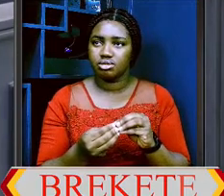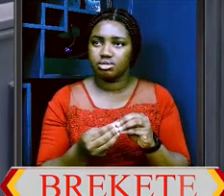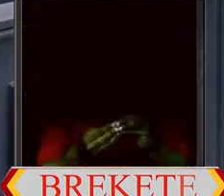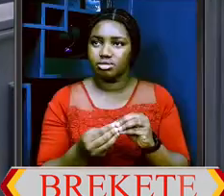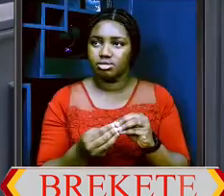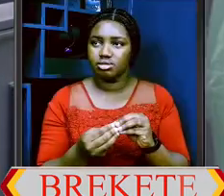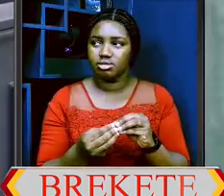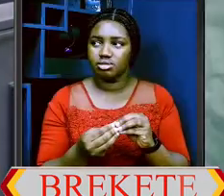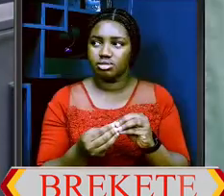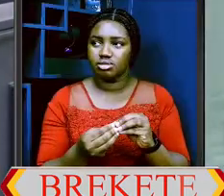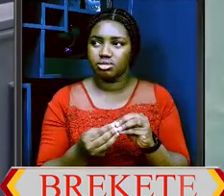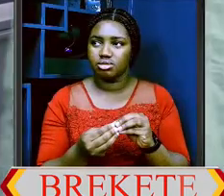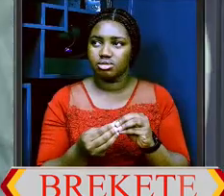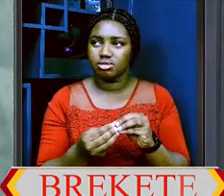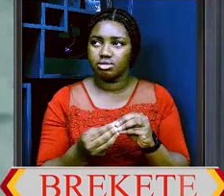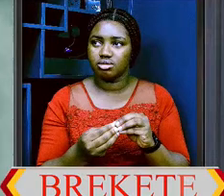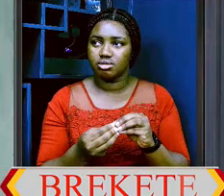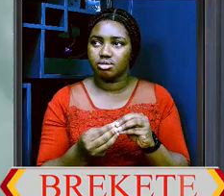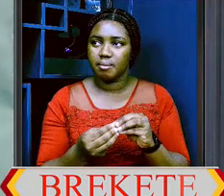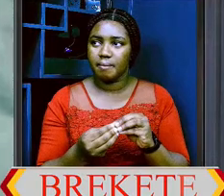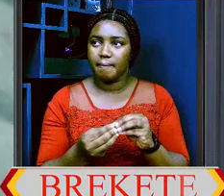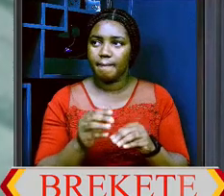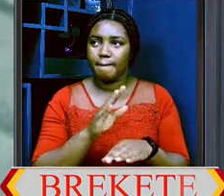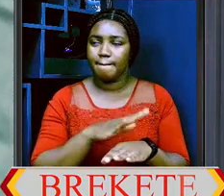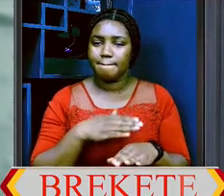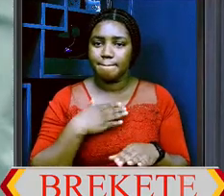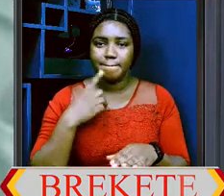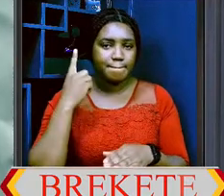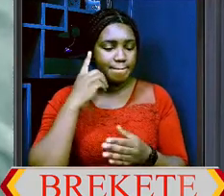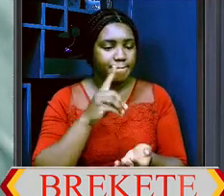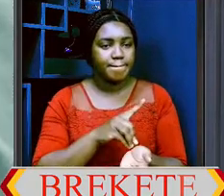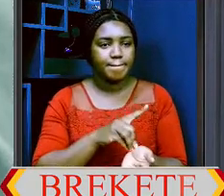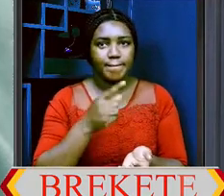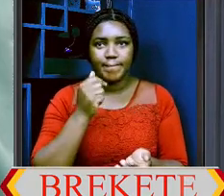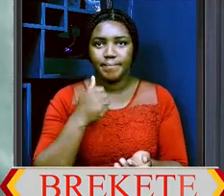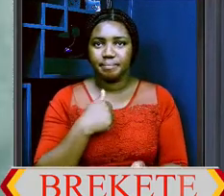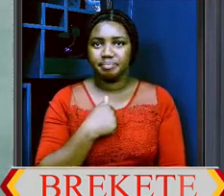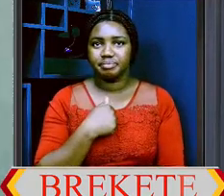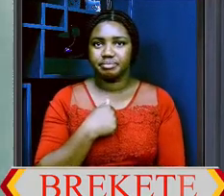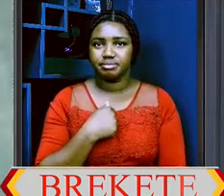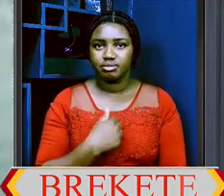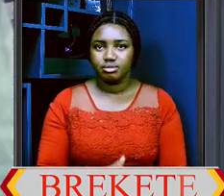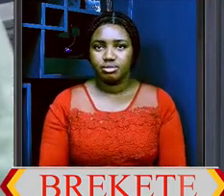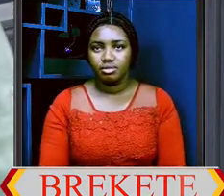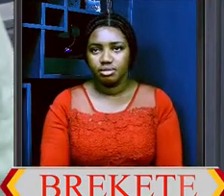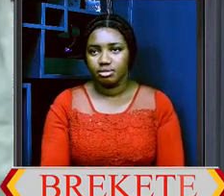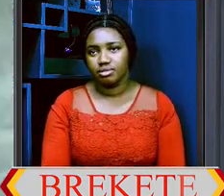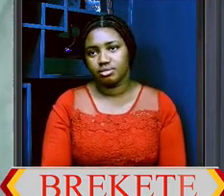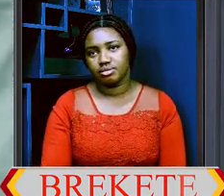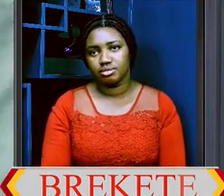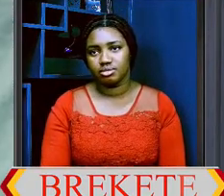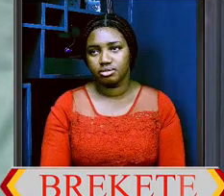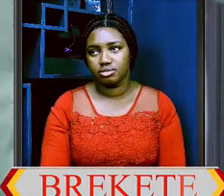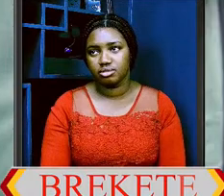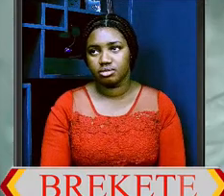call my ear doctor for me you two like small small